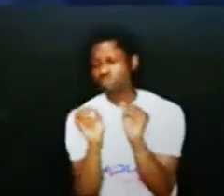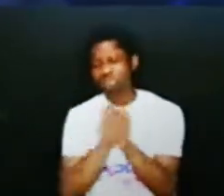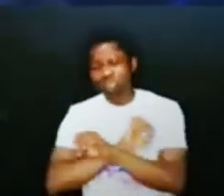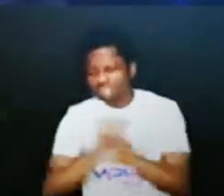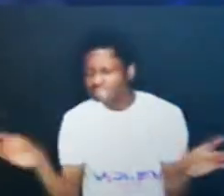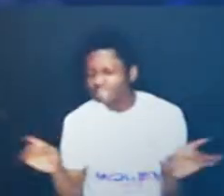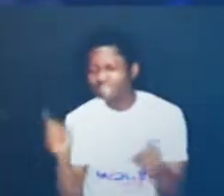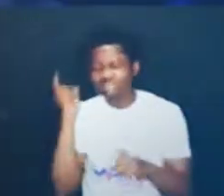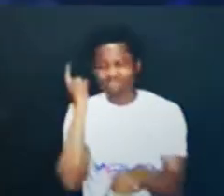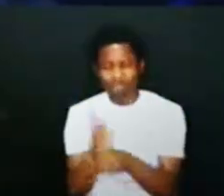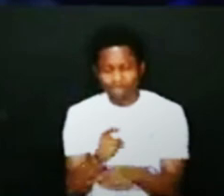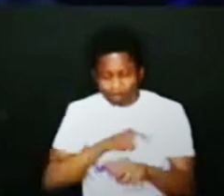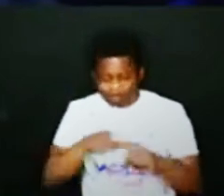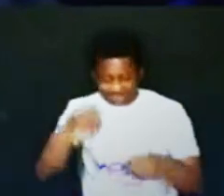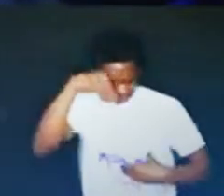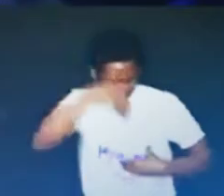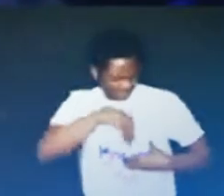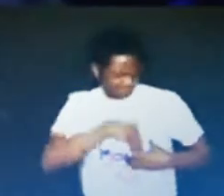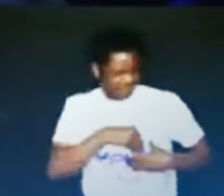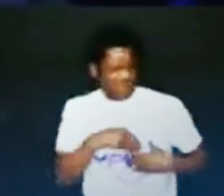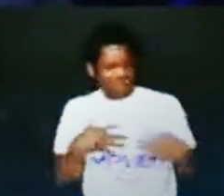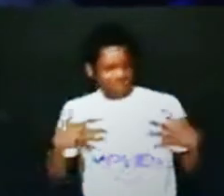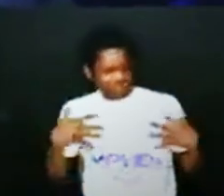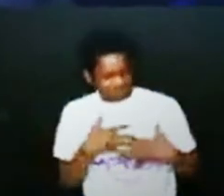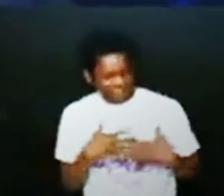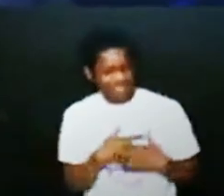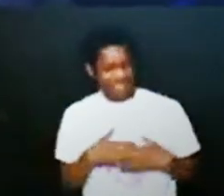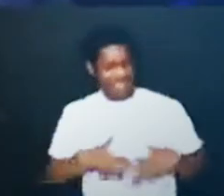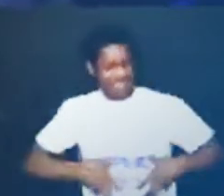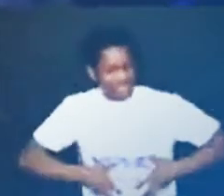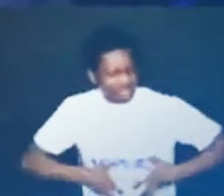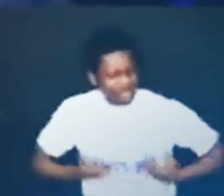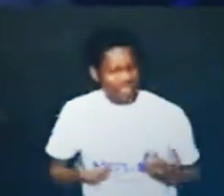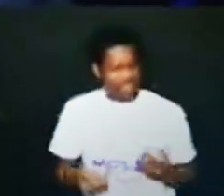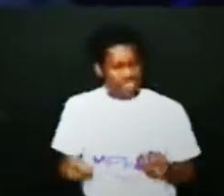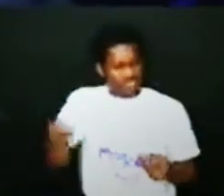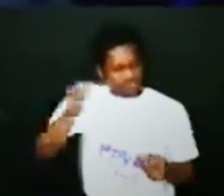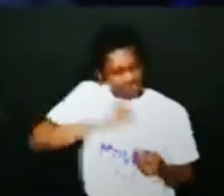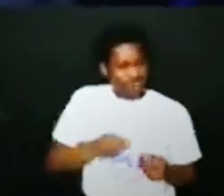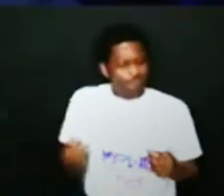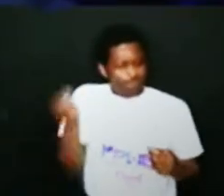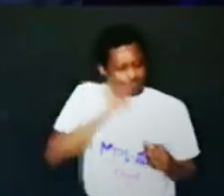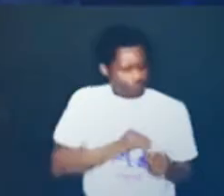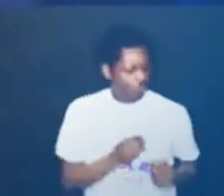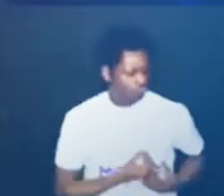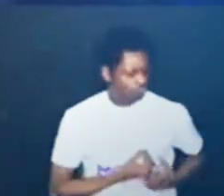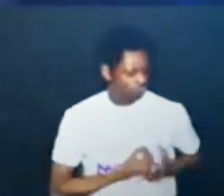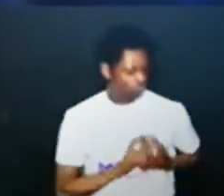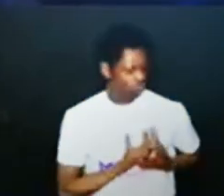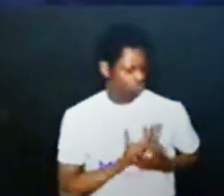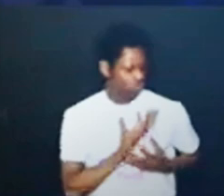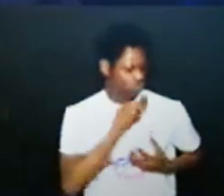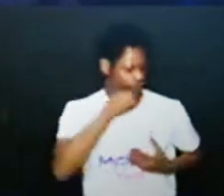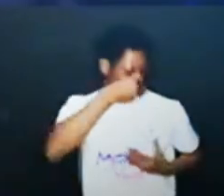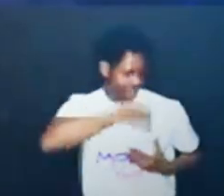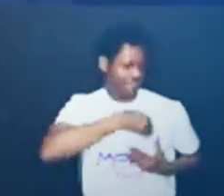on the inside, fear and anger are building inside.